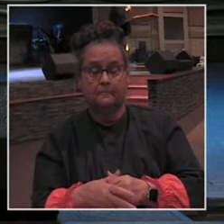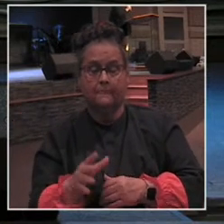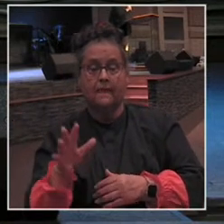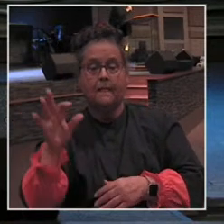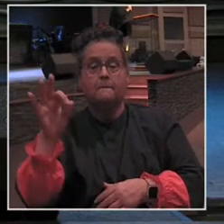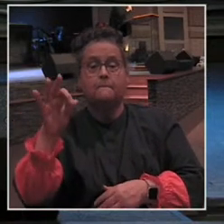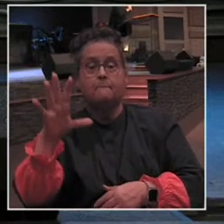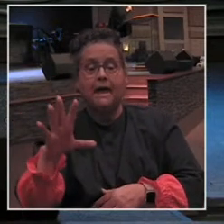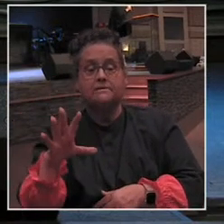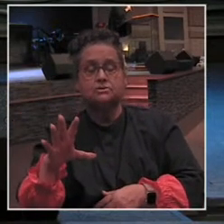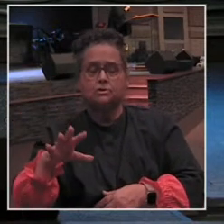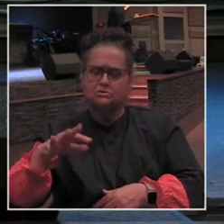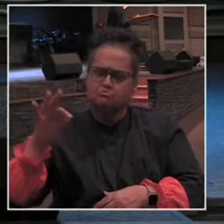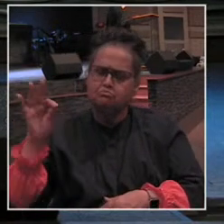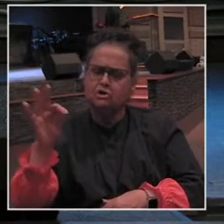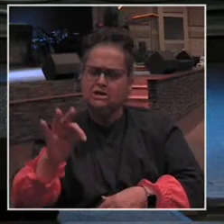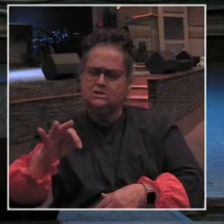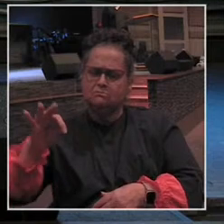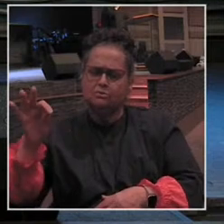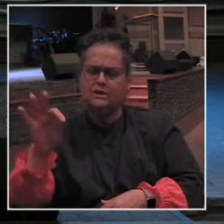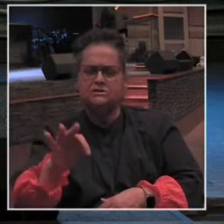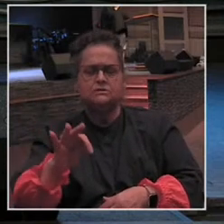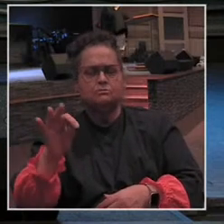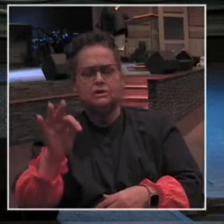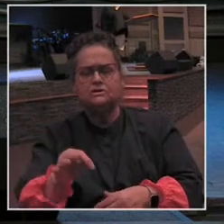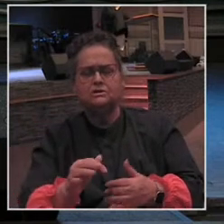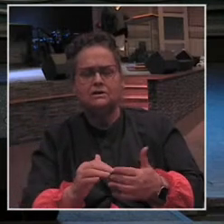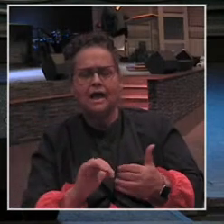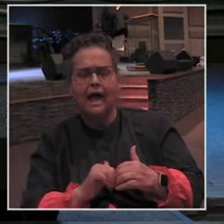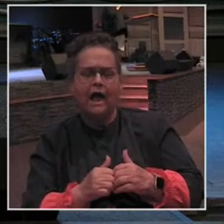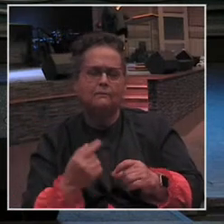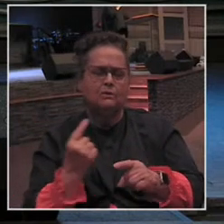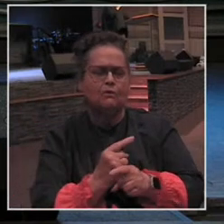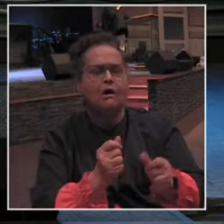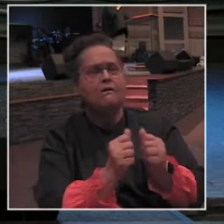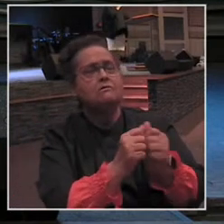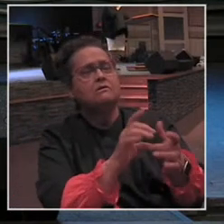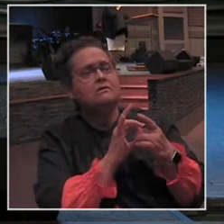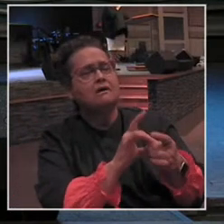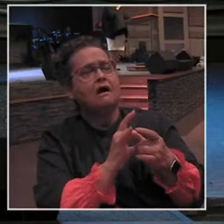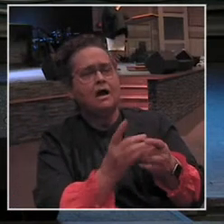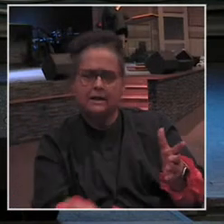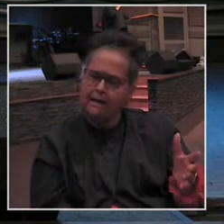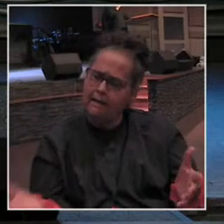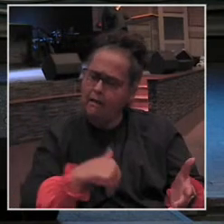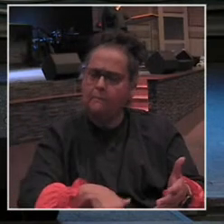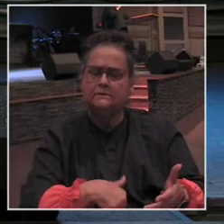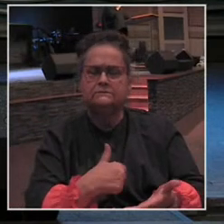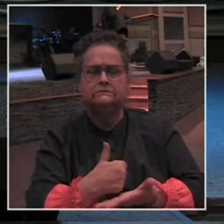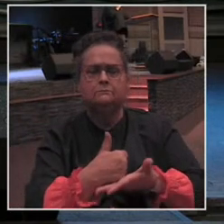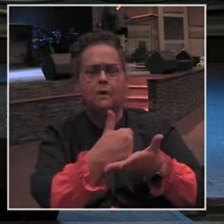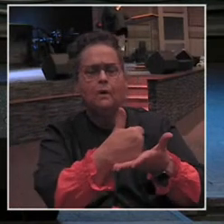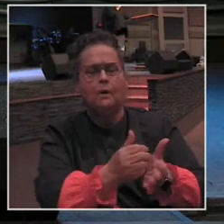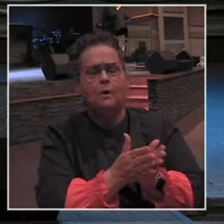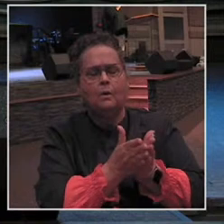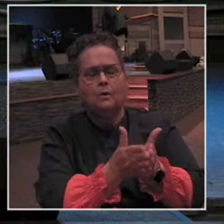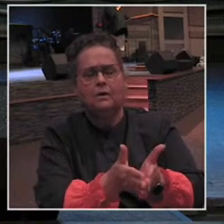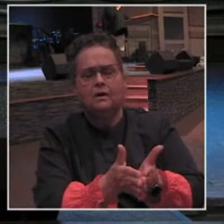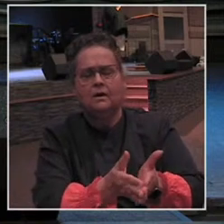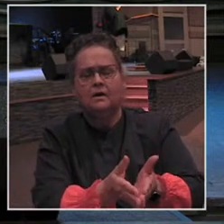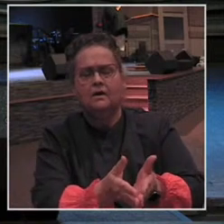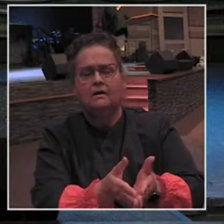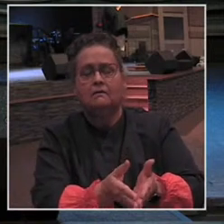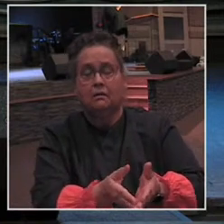Pastor has spent time preaching righteousness to help us get in the boat. He's exposed all the evil, even the things we weren't